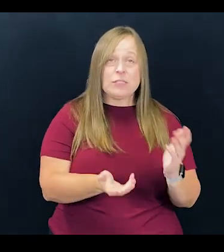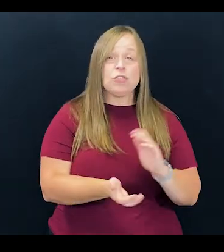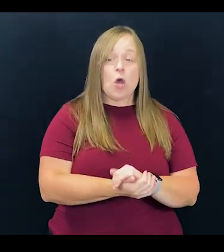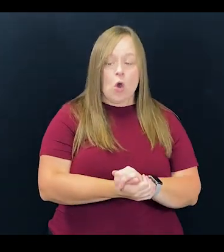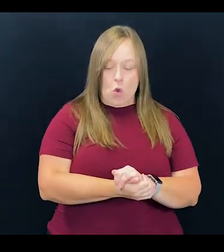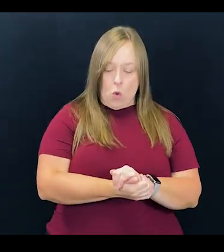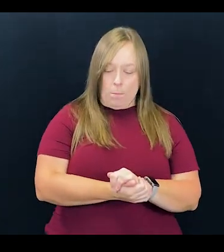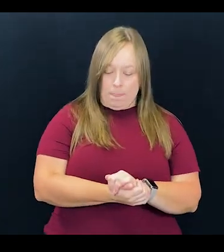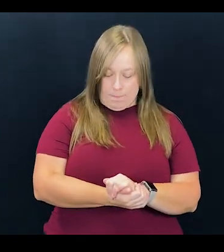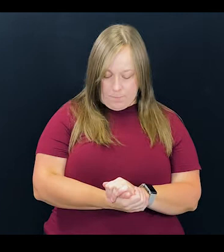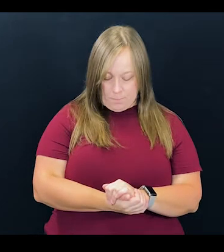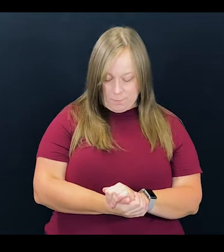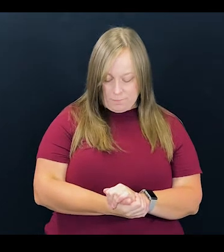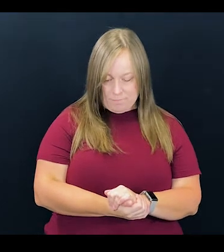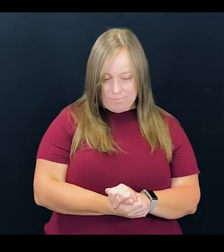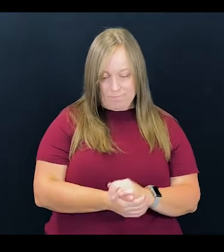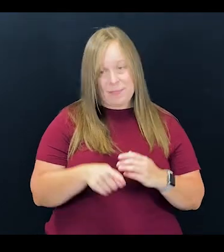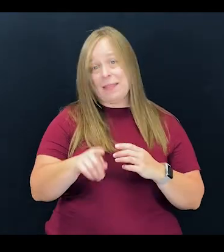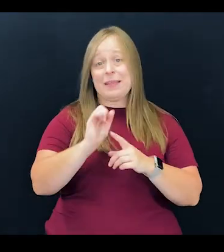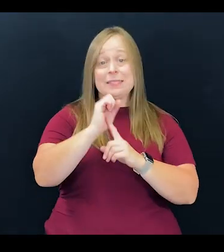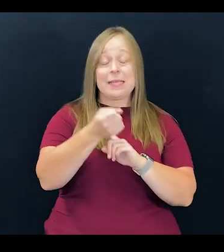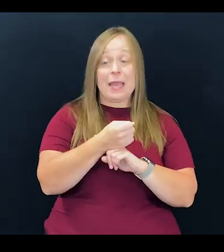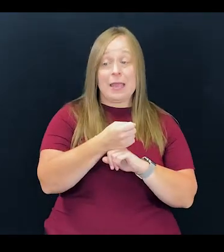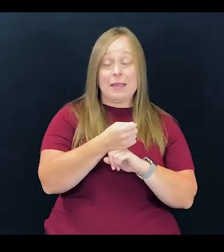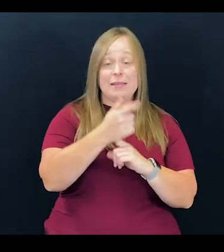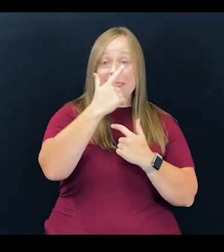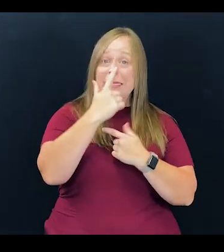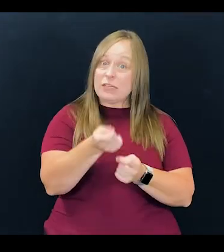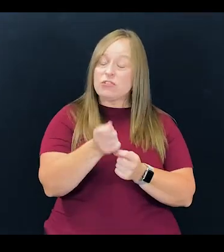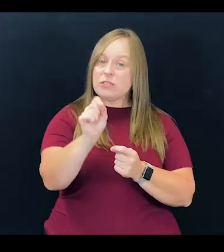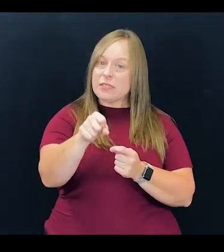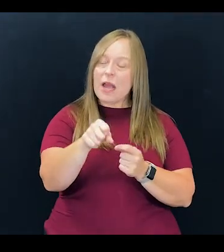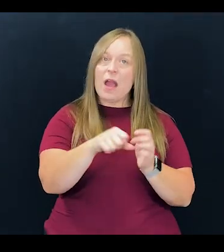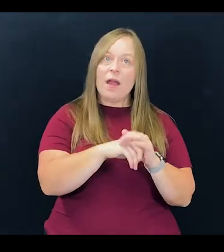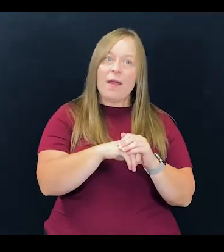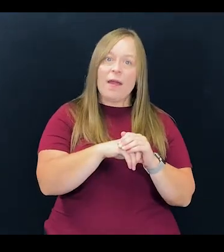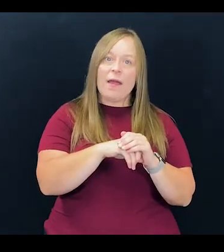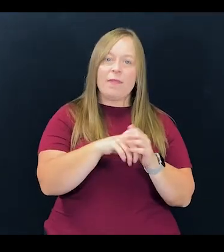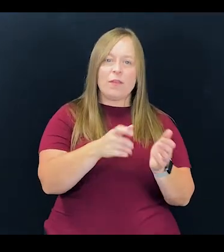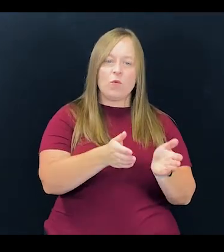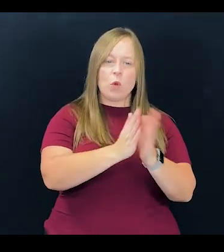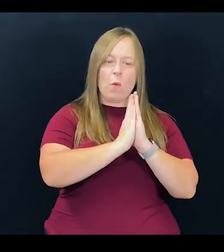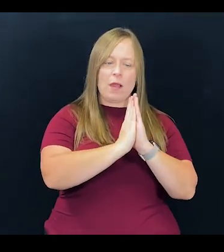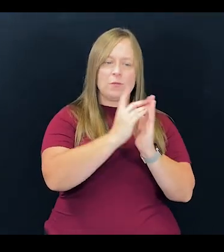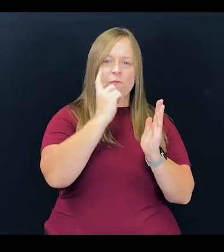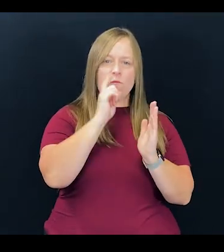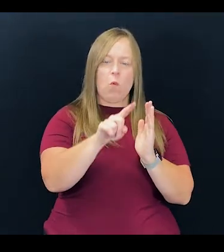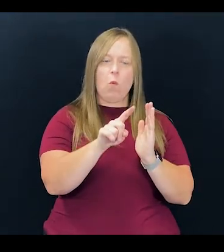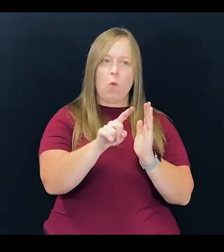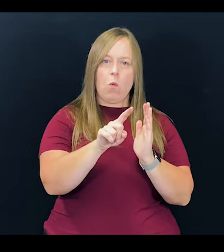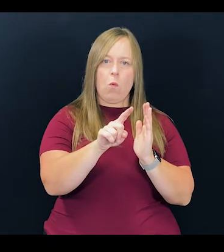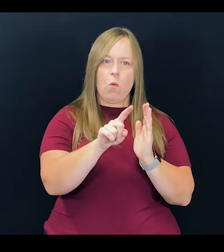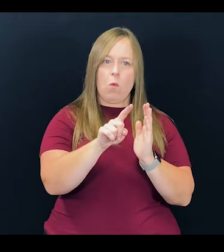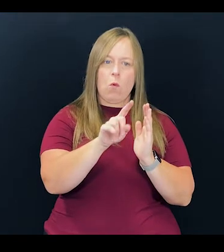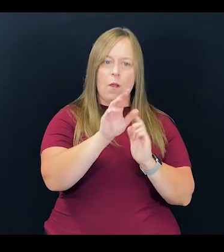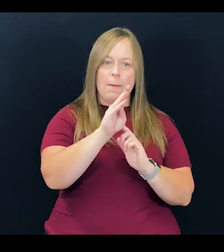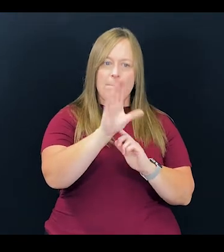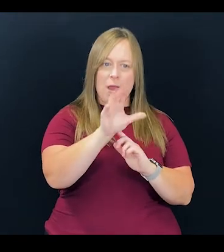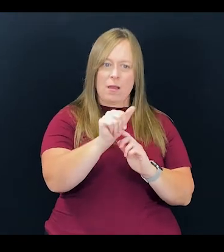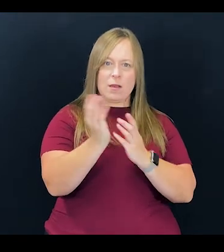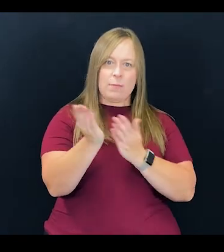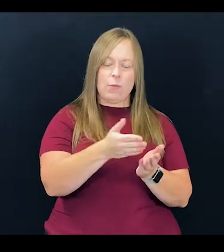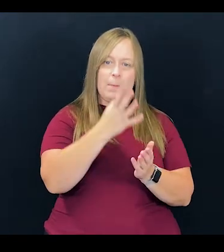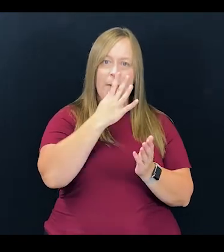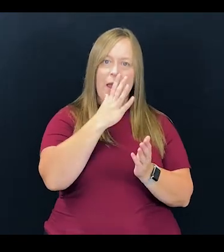with disabilities. So in this case, it is interesting that the request for